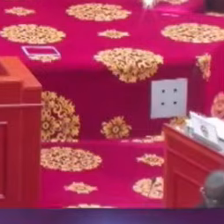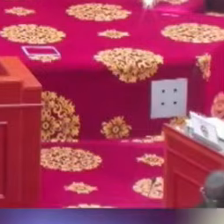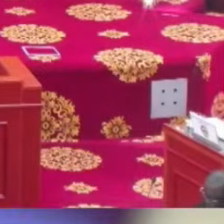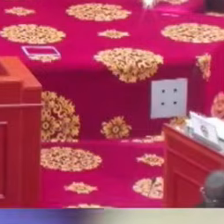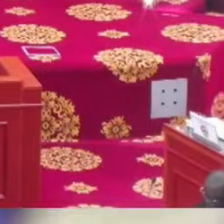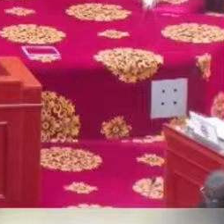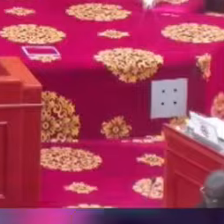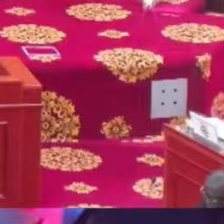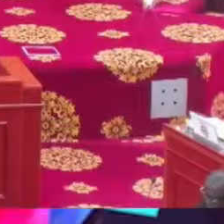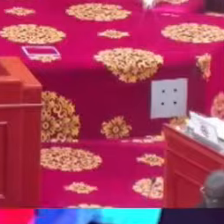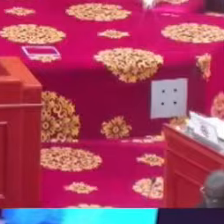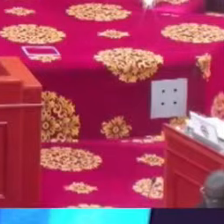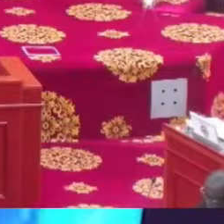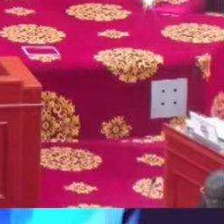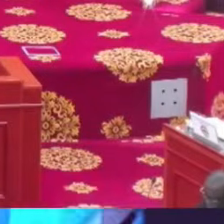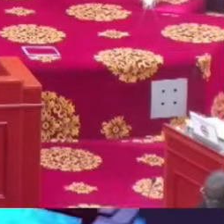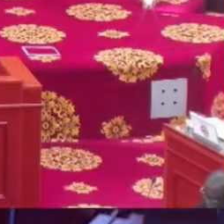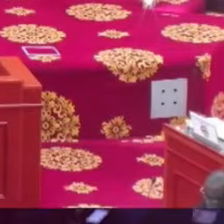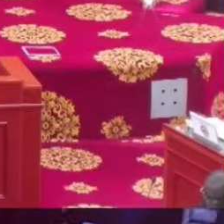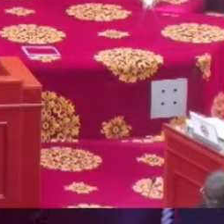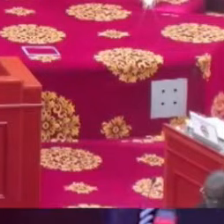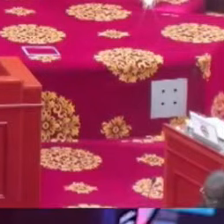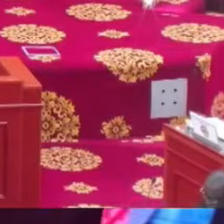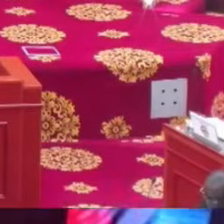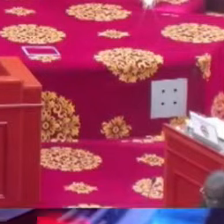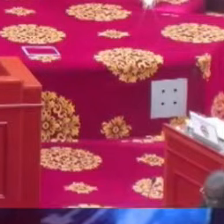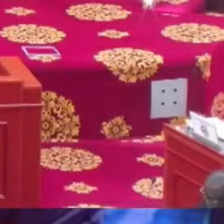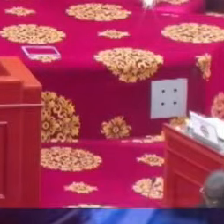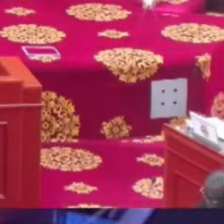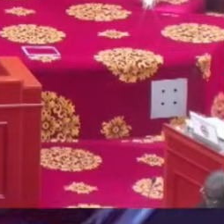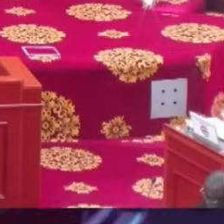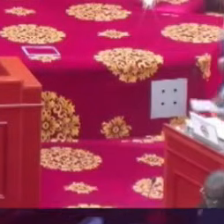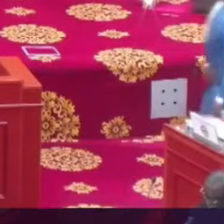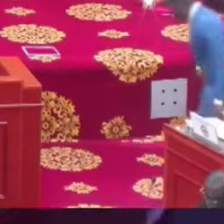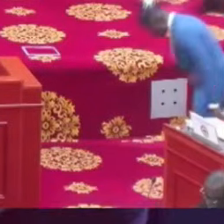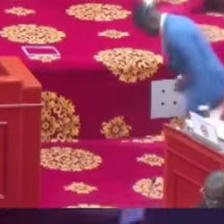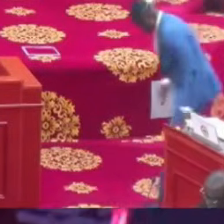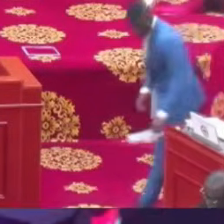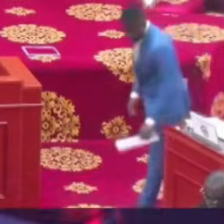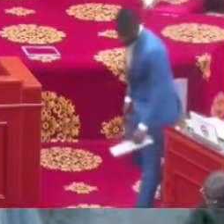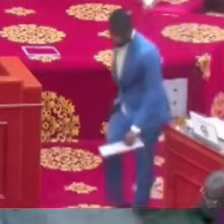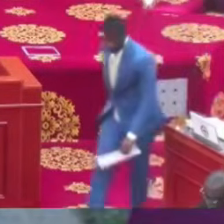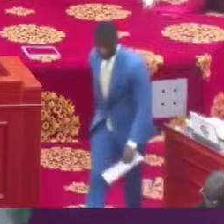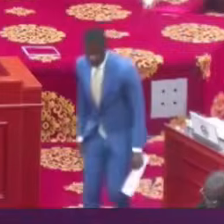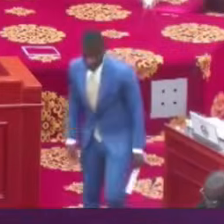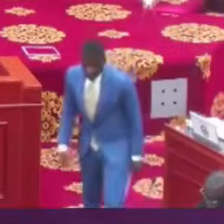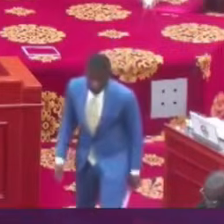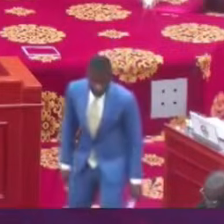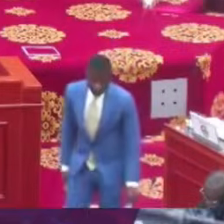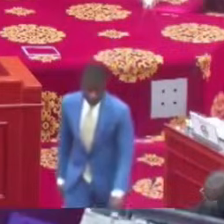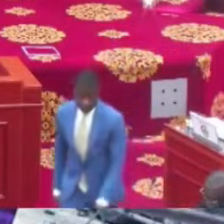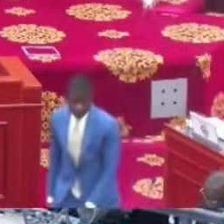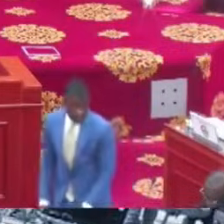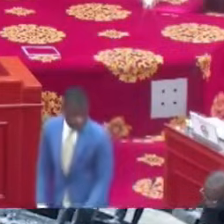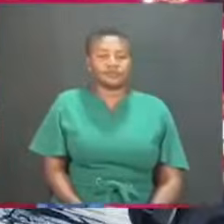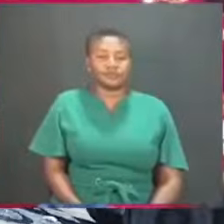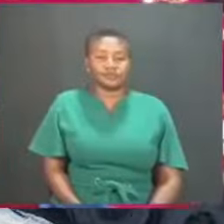says, a minister of state may make a statement of government